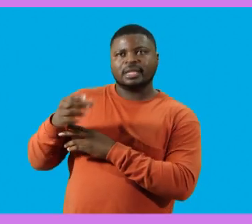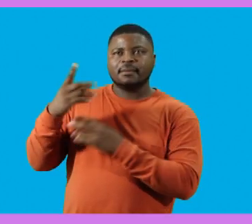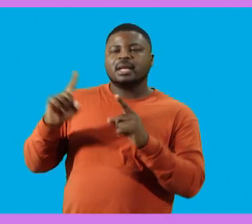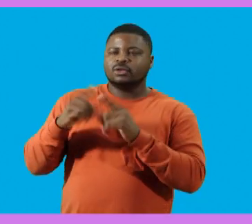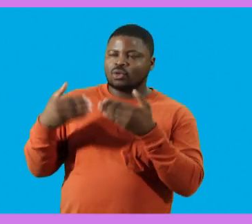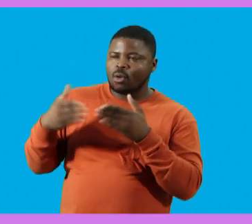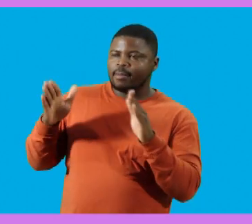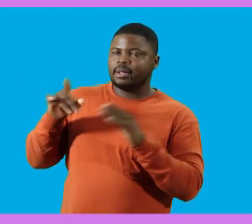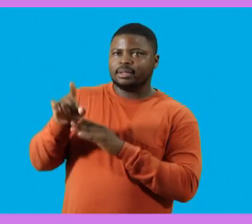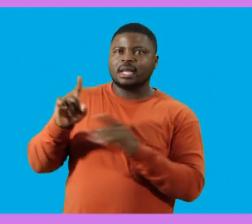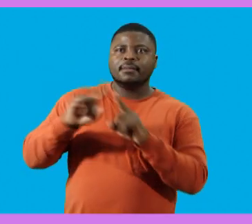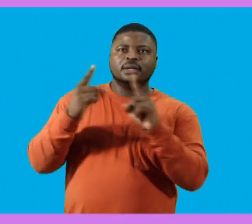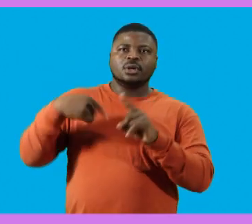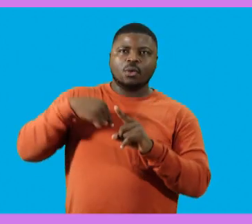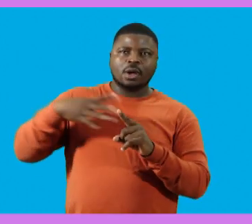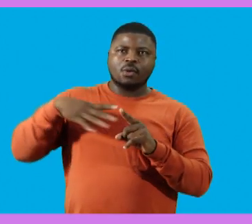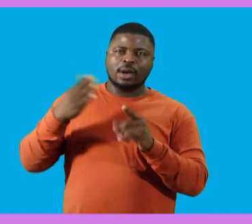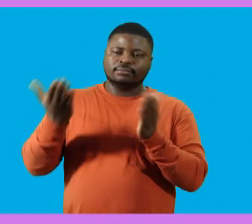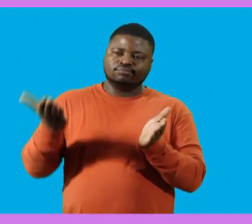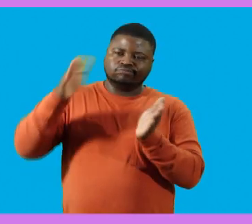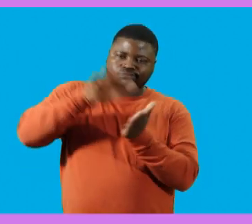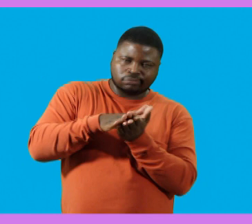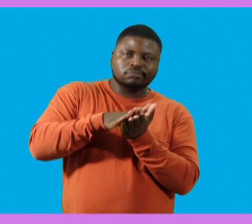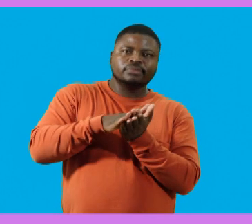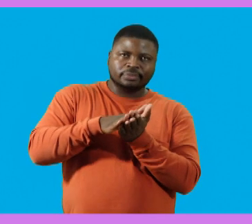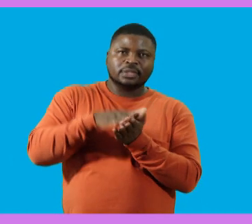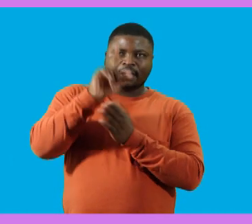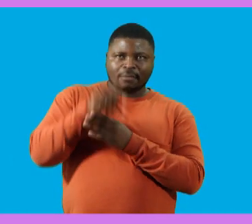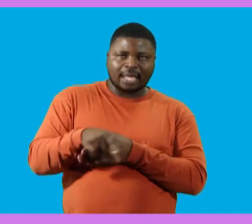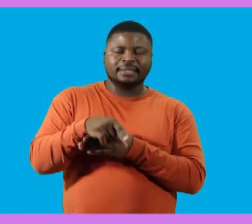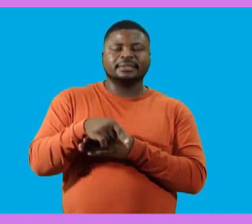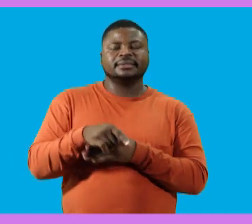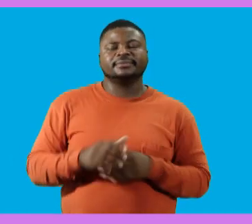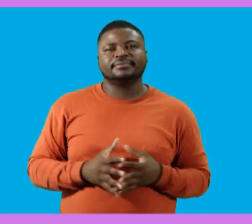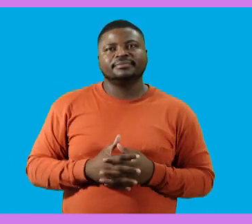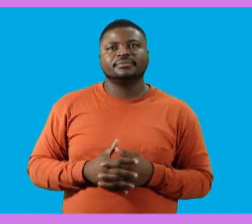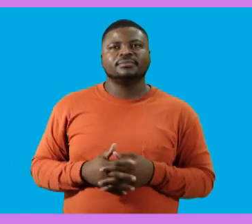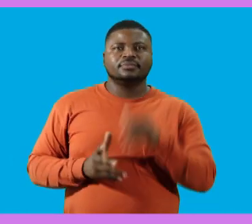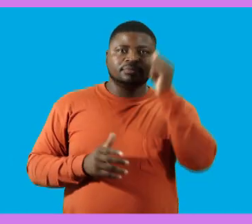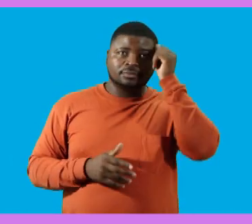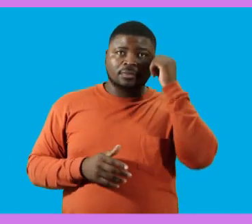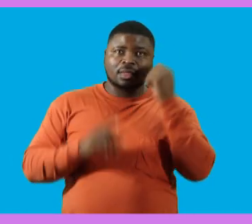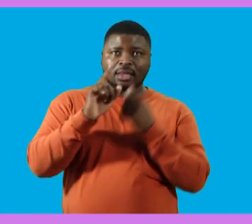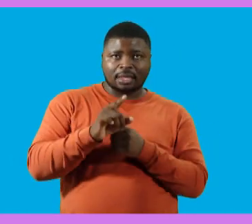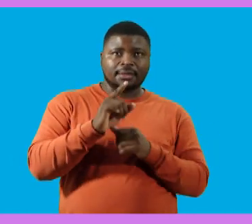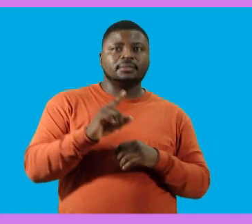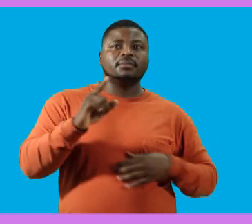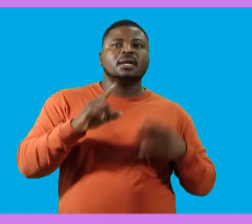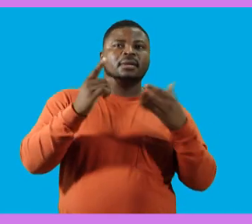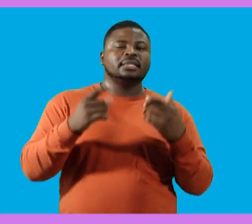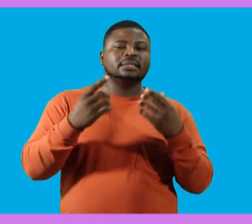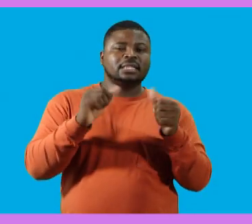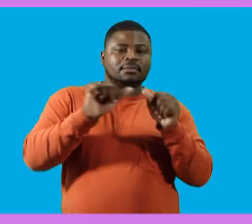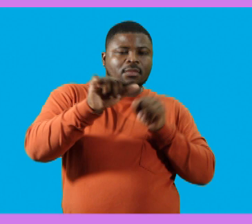case. It's open, but we want it folded flat to calculate the surface area. What is